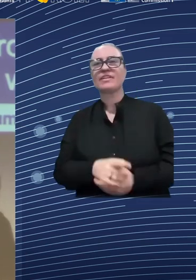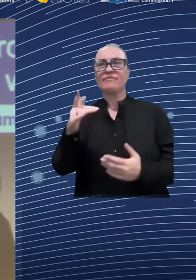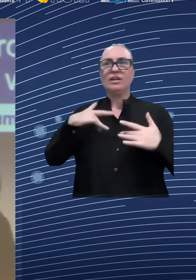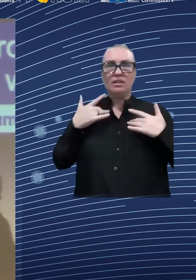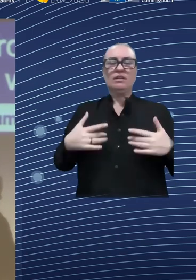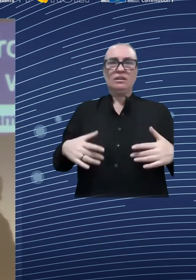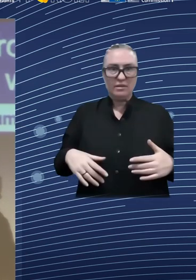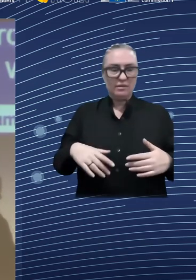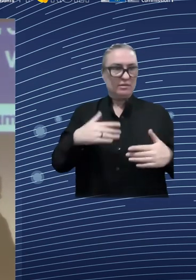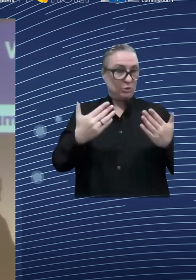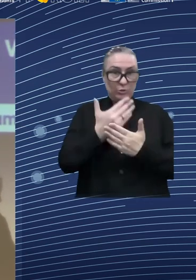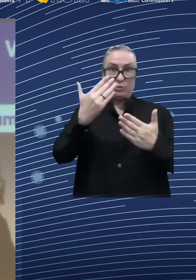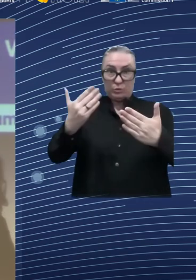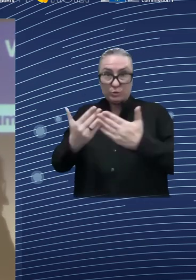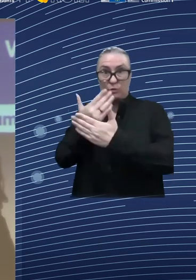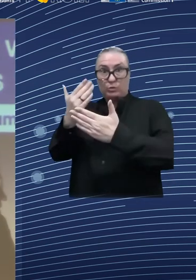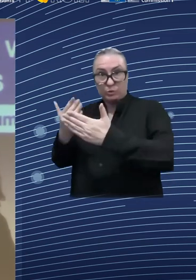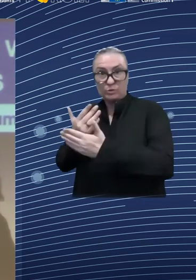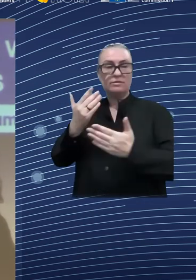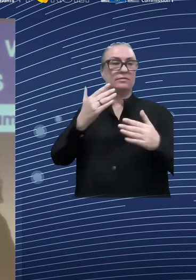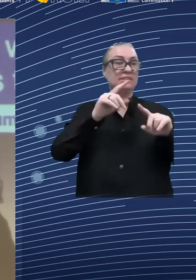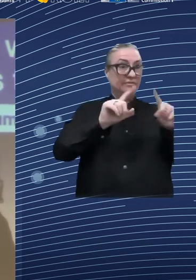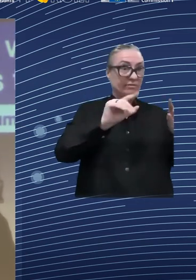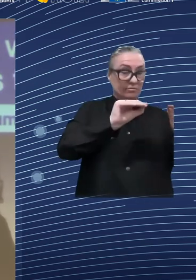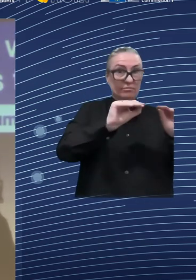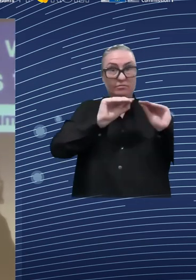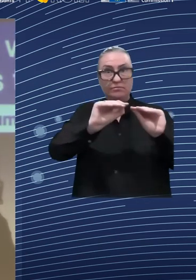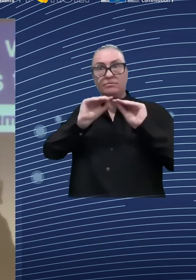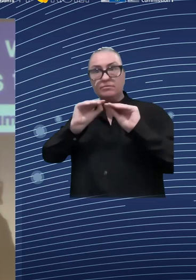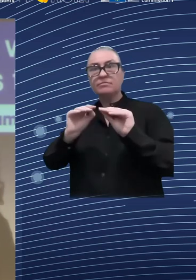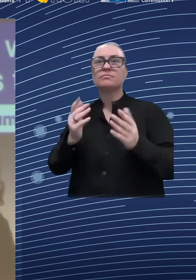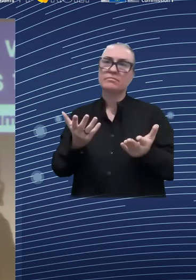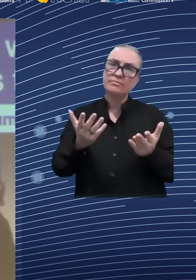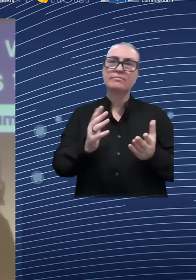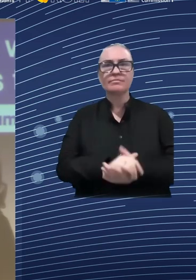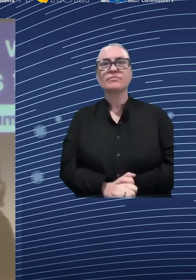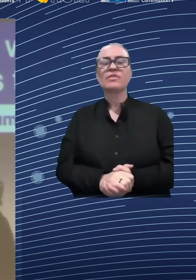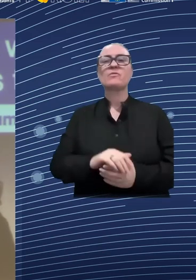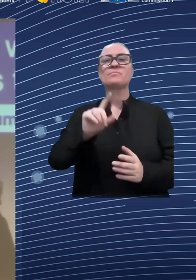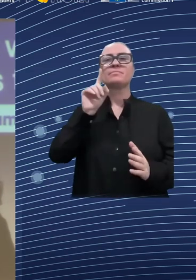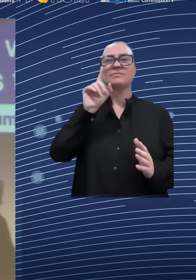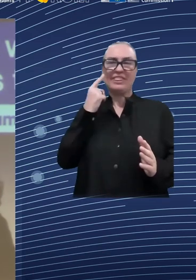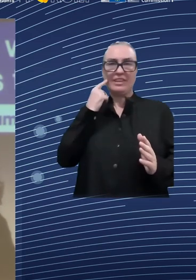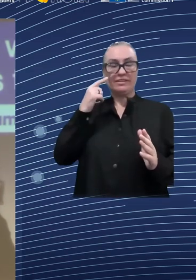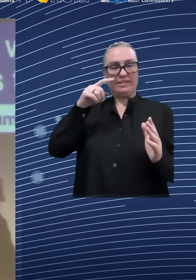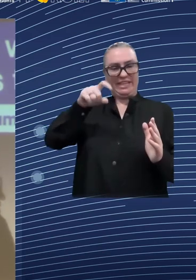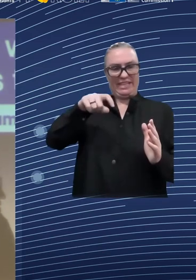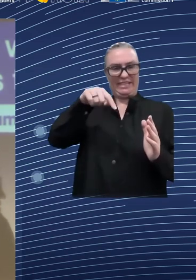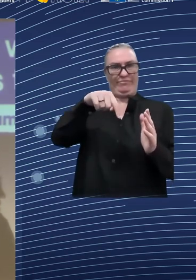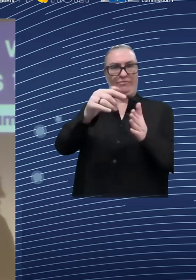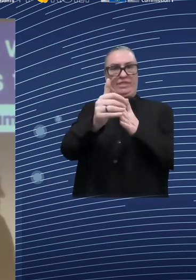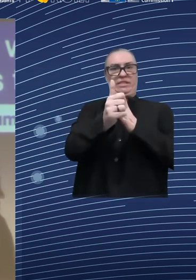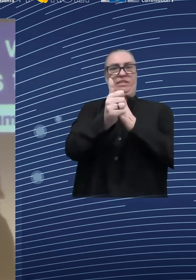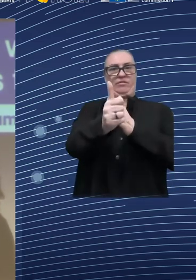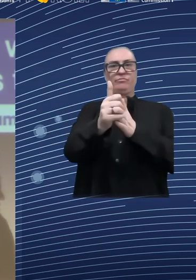to teach our kids, which principles are the key for using this